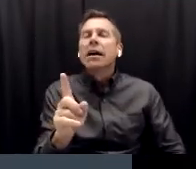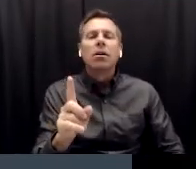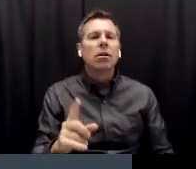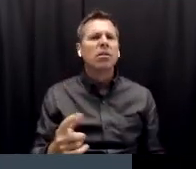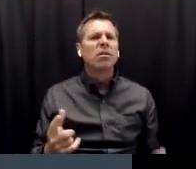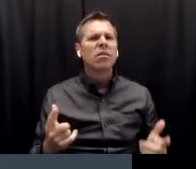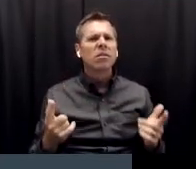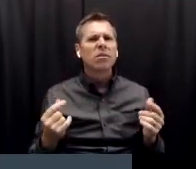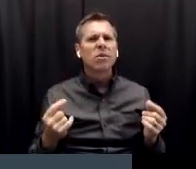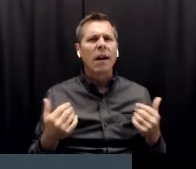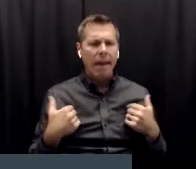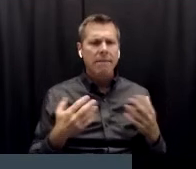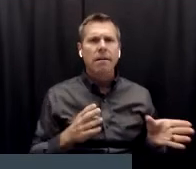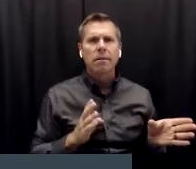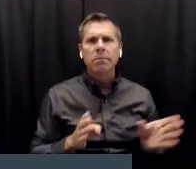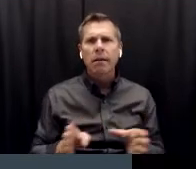our systematic